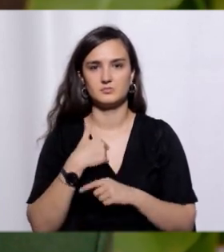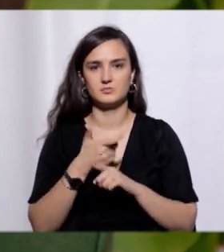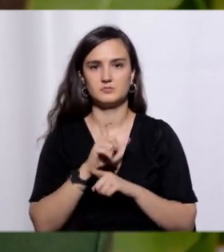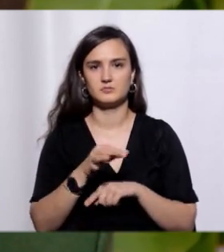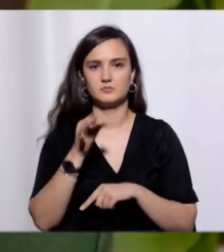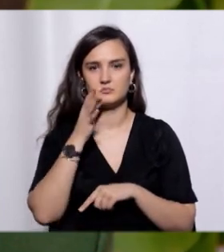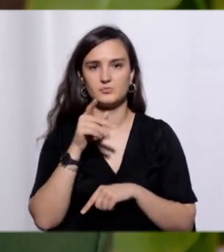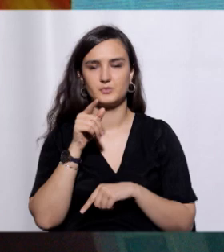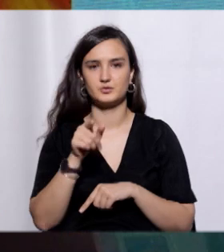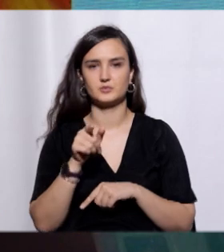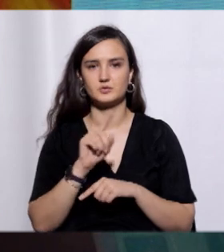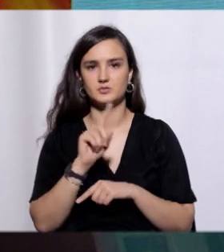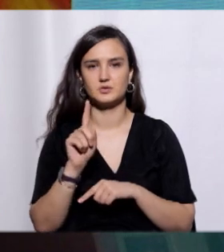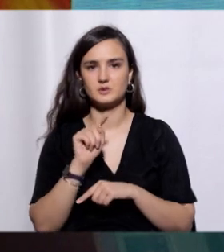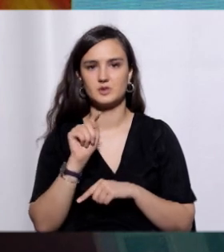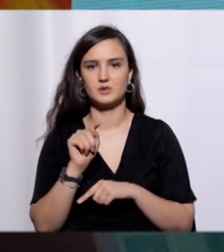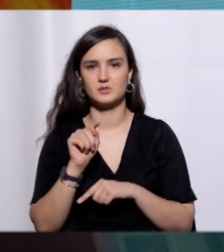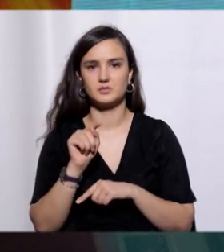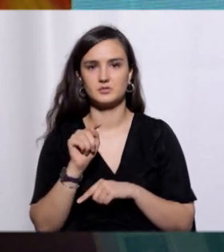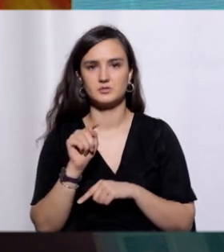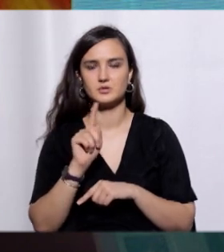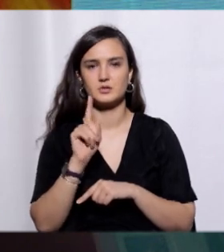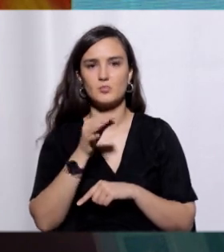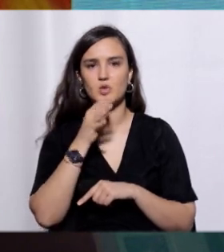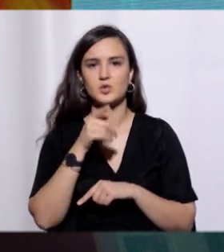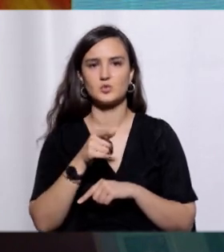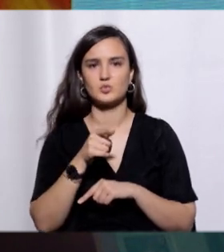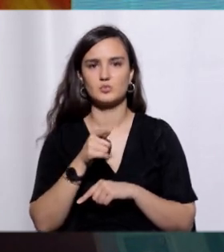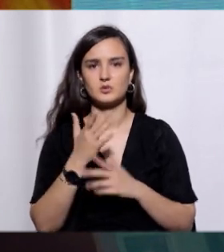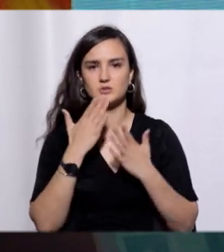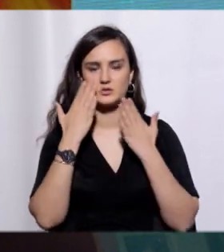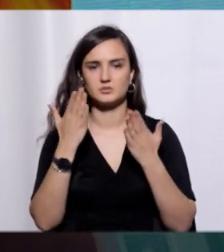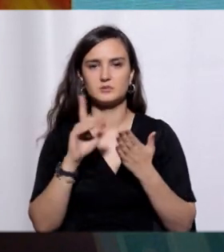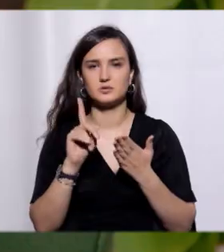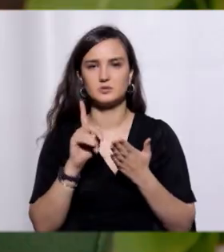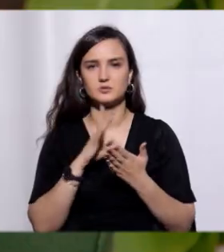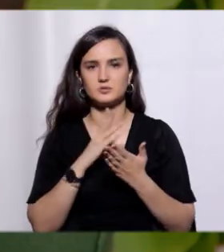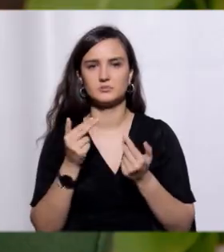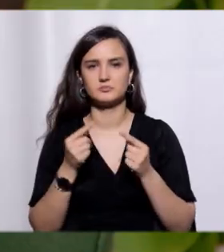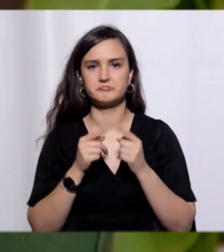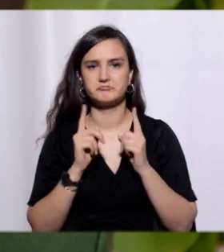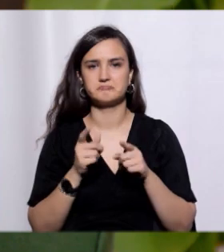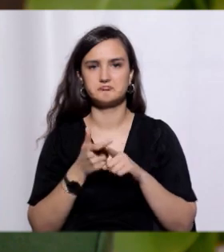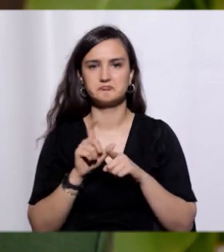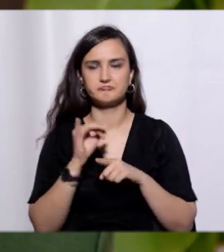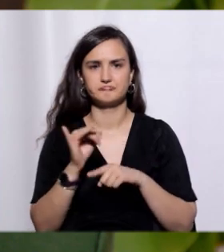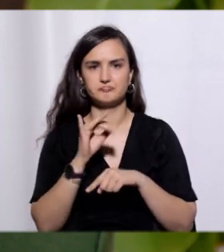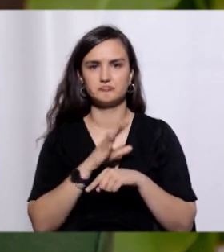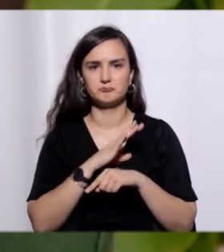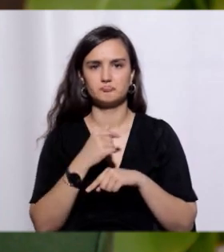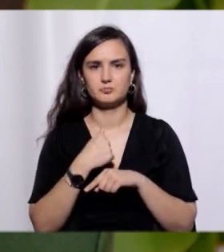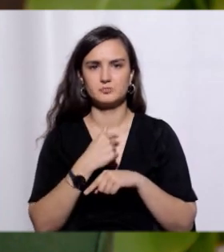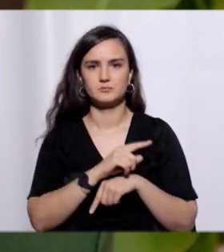that time, I think. It would have left a big impact on you, I think, if you had read it at that time. Definitely. It was really interesting, and